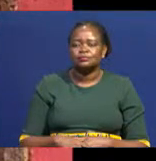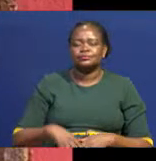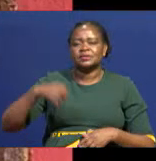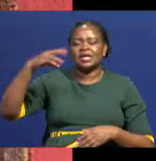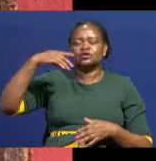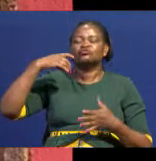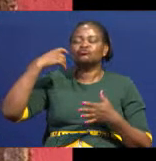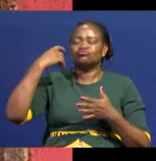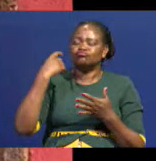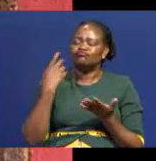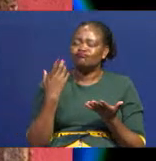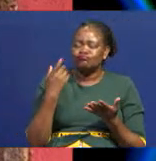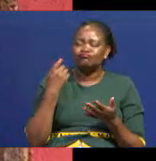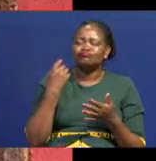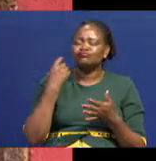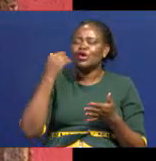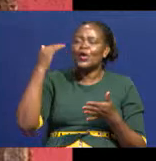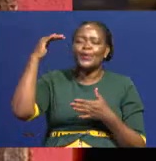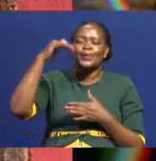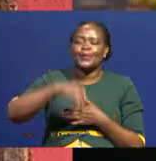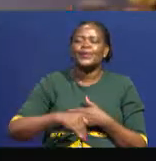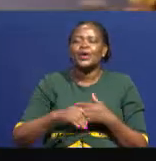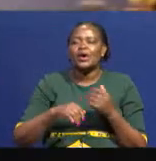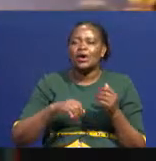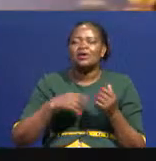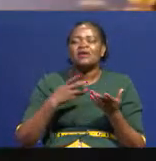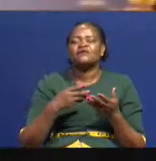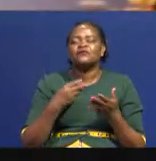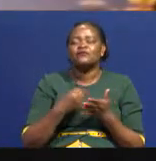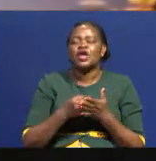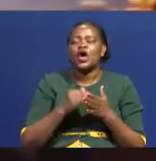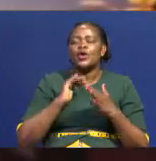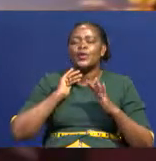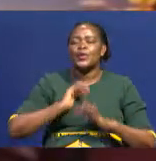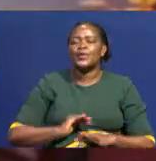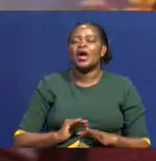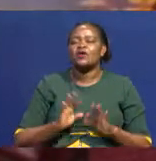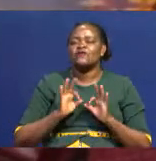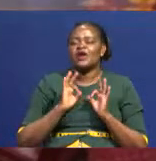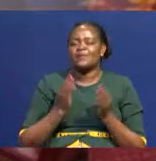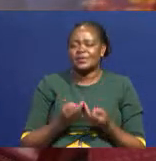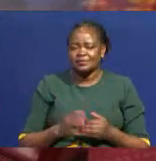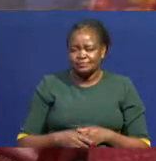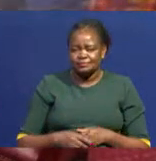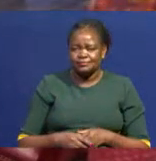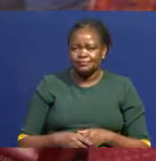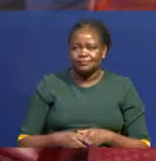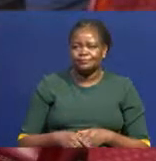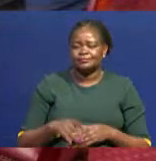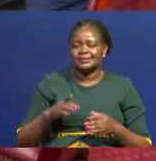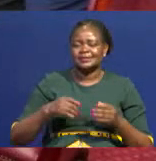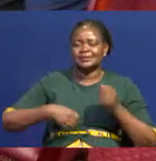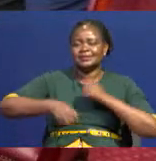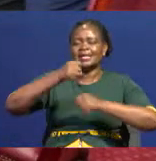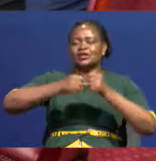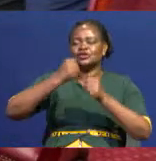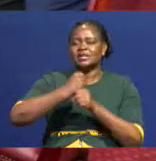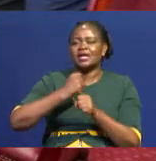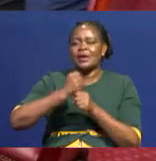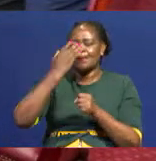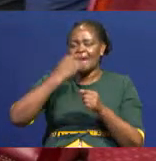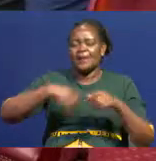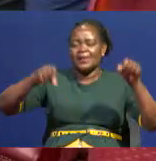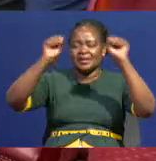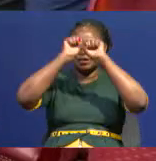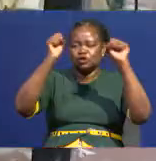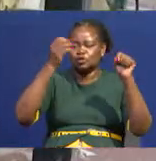Electricity costs see a noticeable decrease, offering financial relief to households. The decisive action taken by President